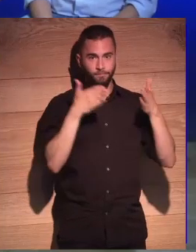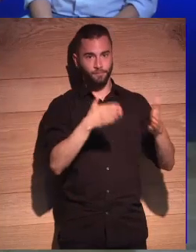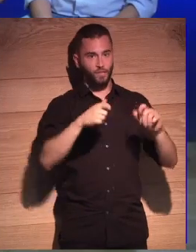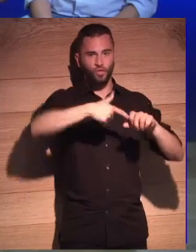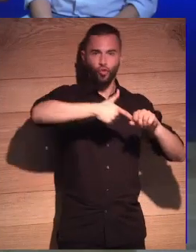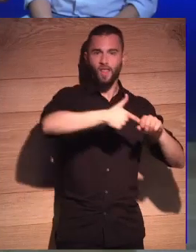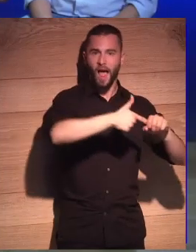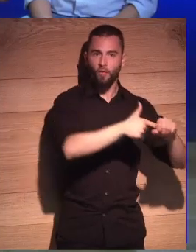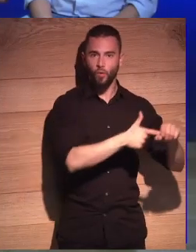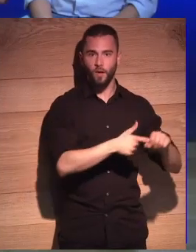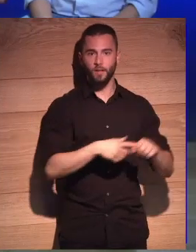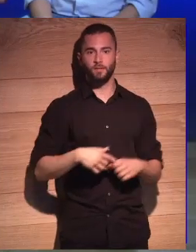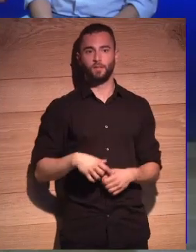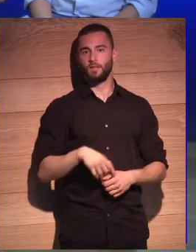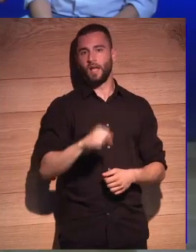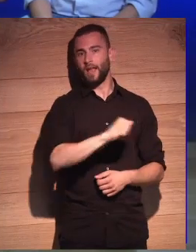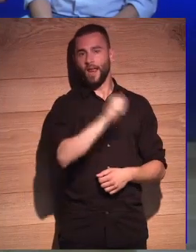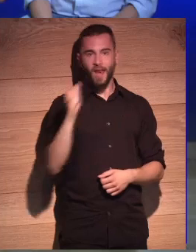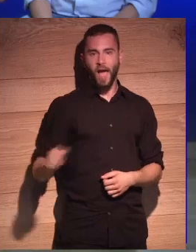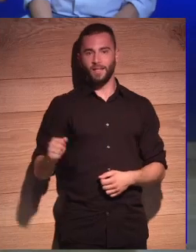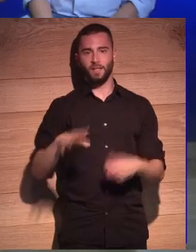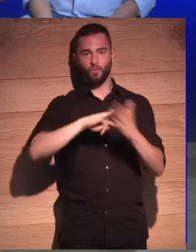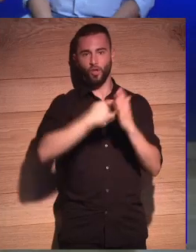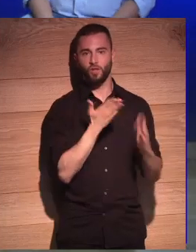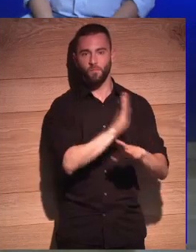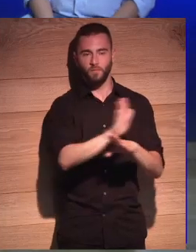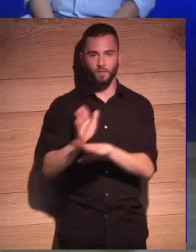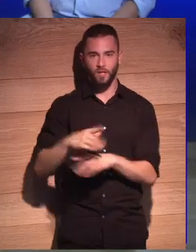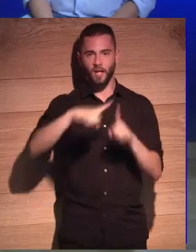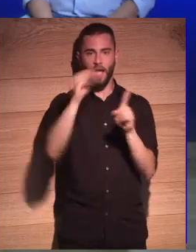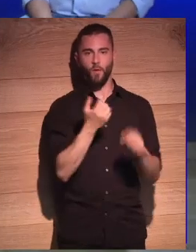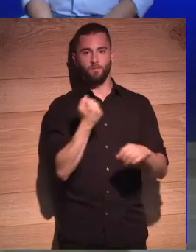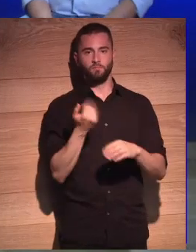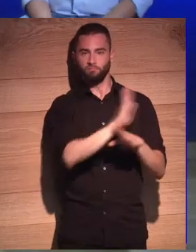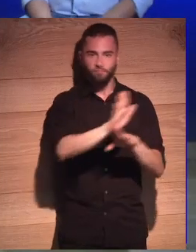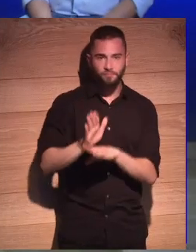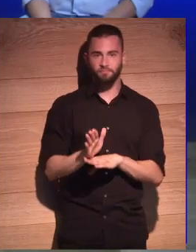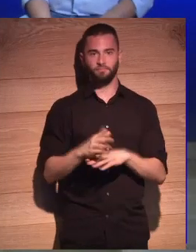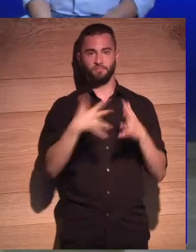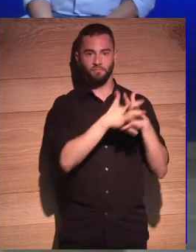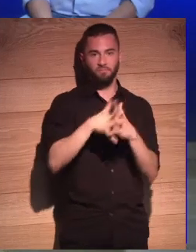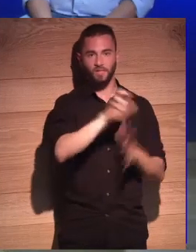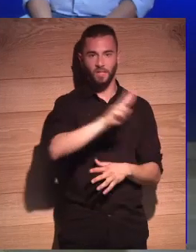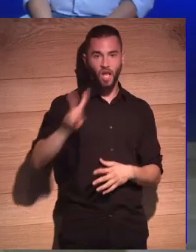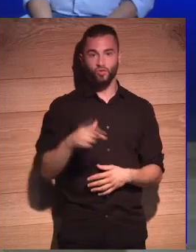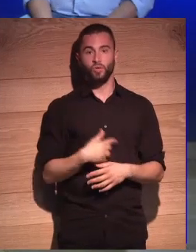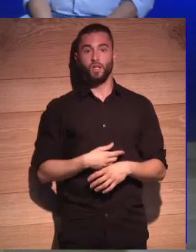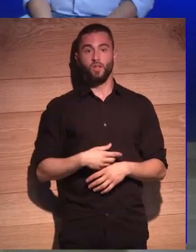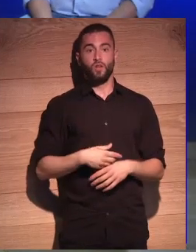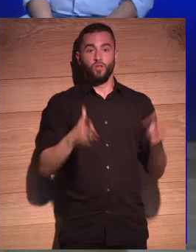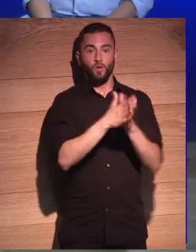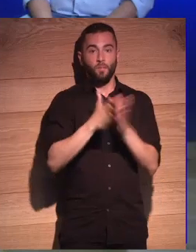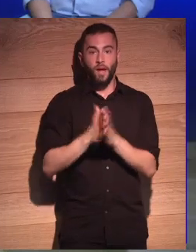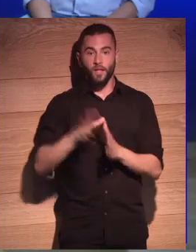unique technology. This is the only thing that they do. They've been certified in Asia. They're introducing this project in Japan. They're also